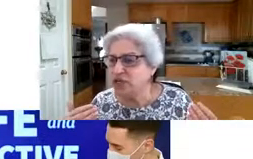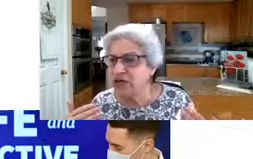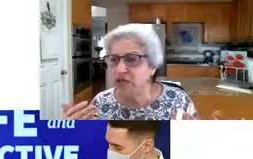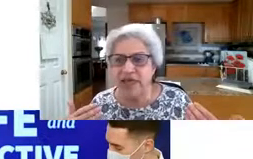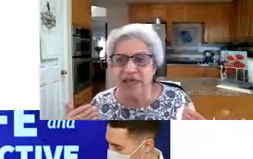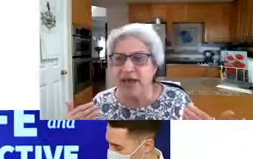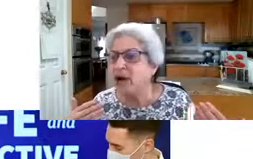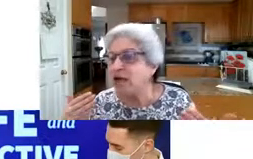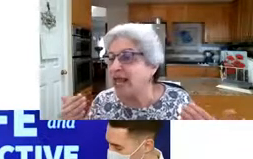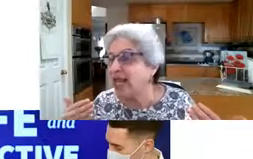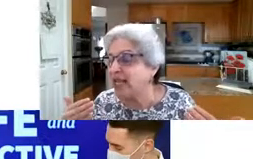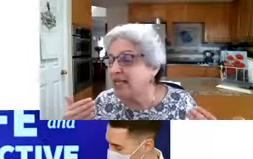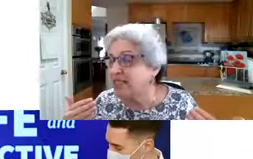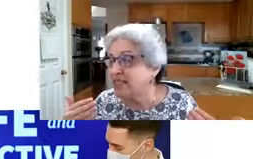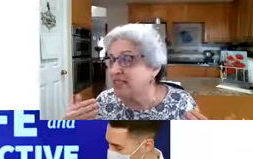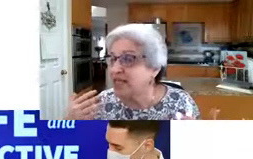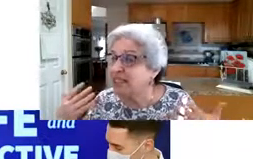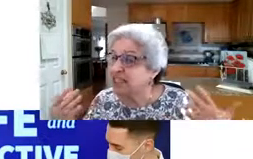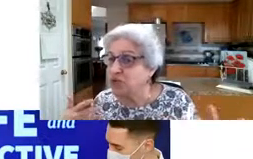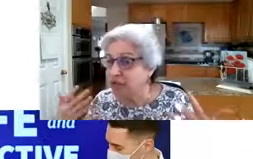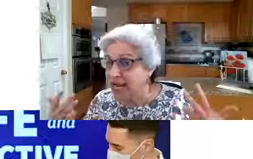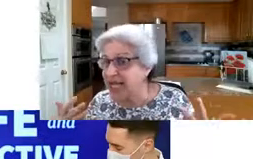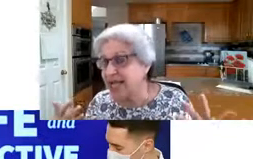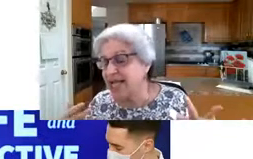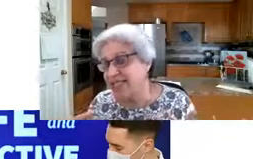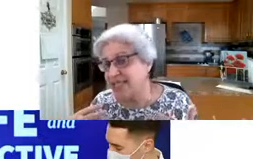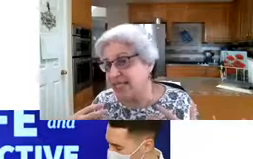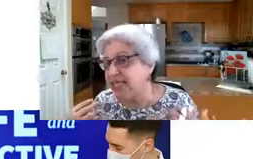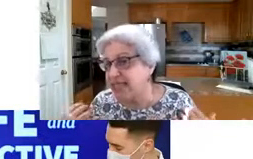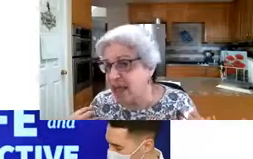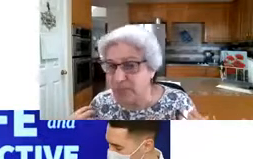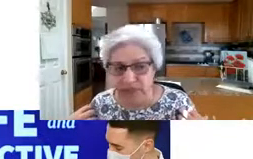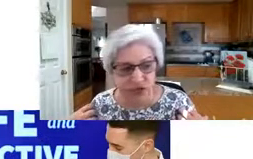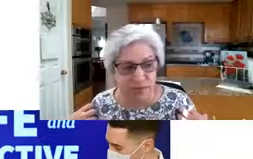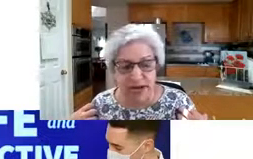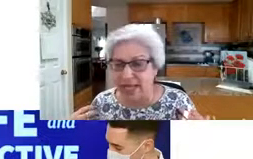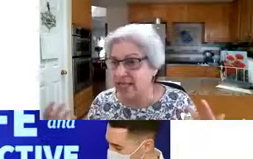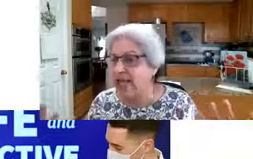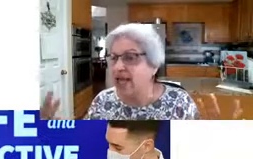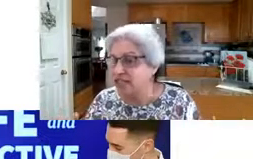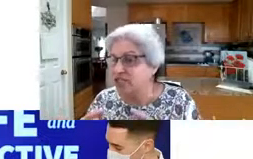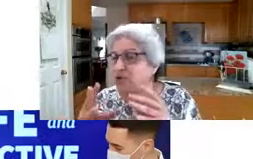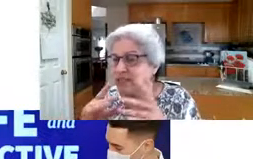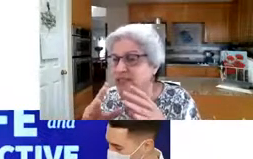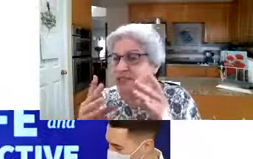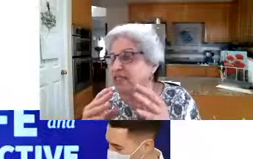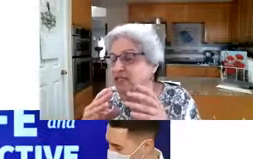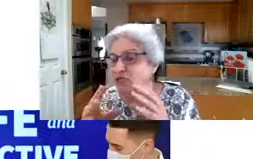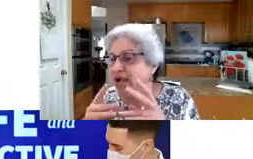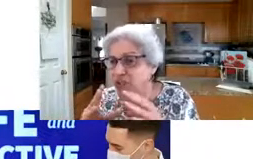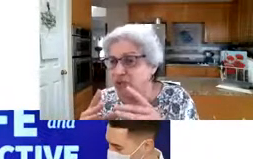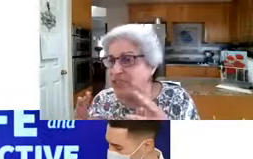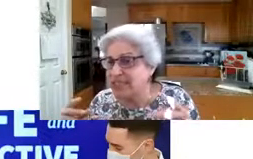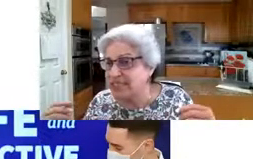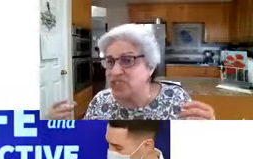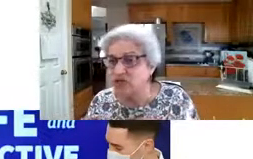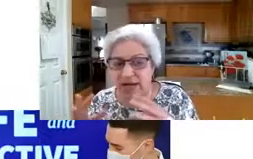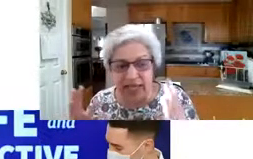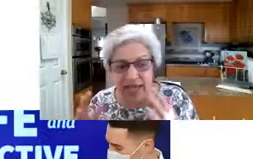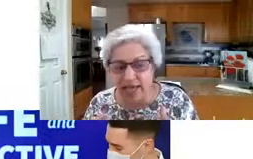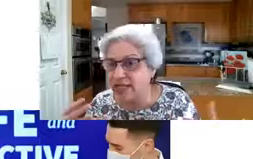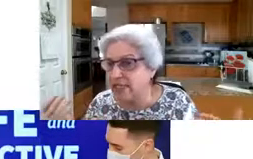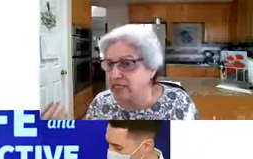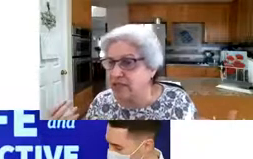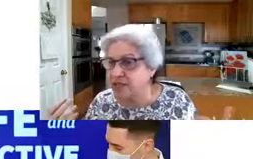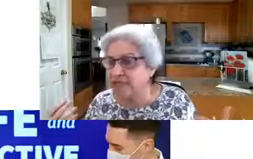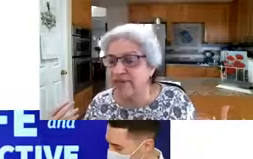mentioned earlier, the mRNA is degrading as it heats up in your body. And so it's gradually